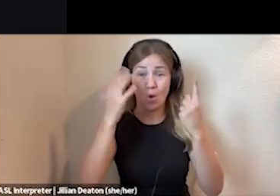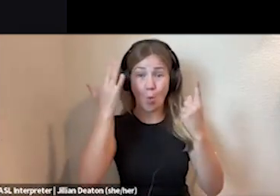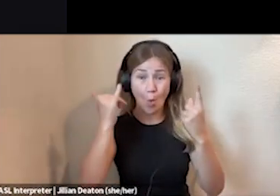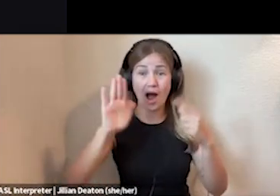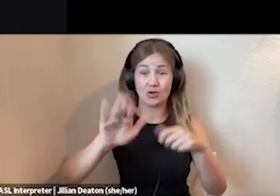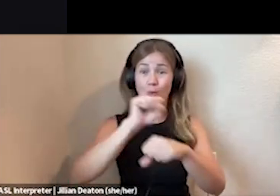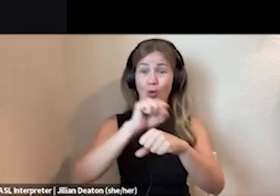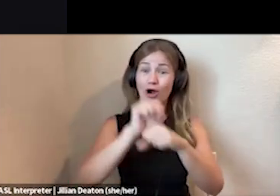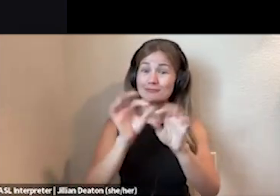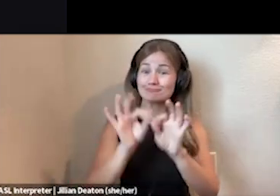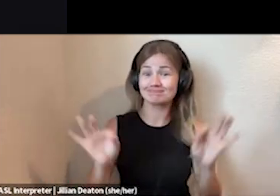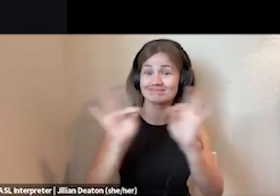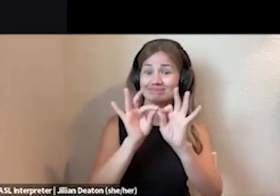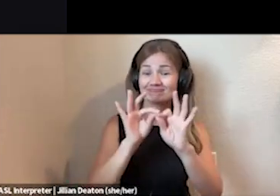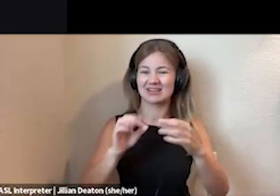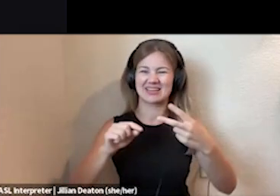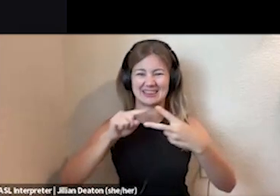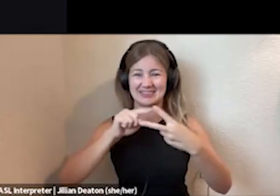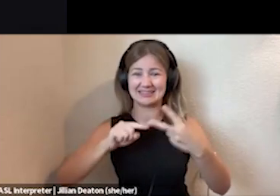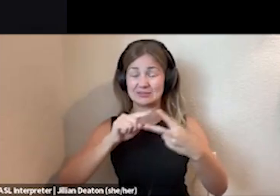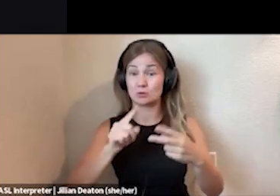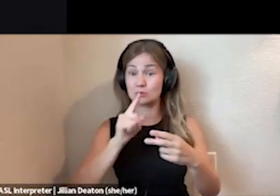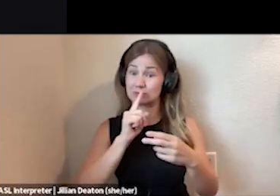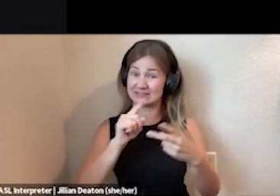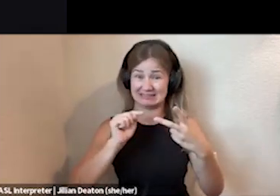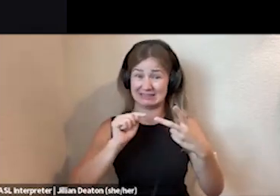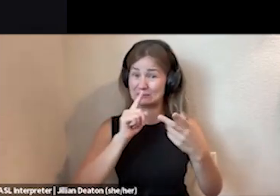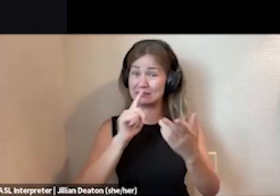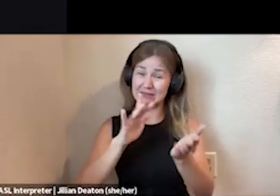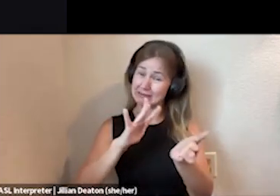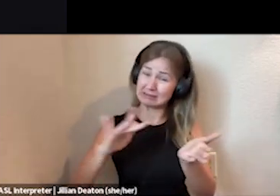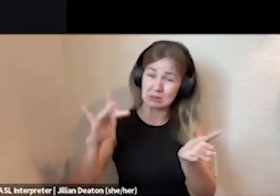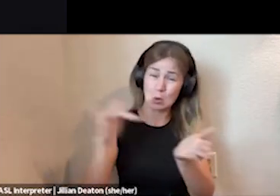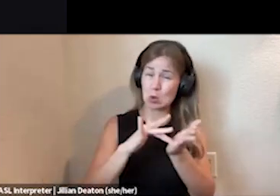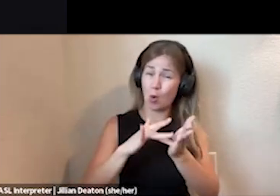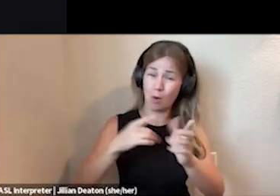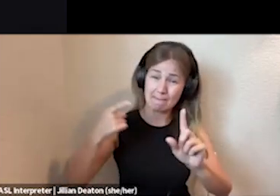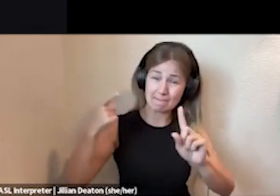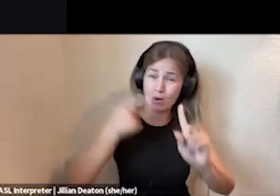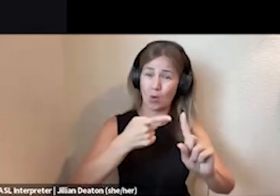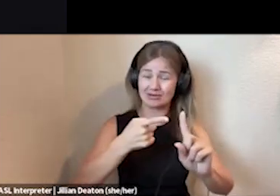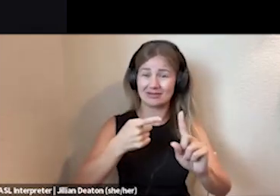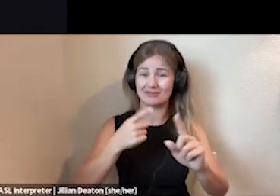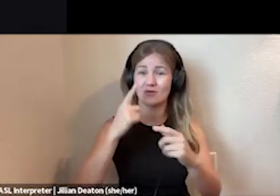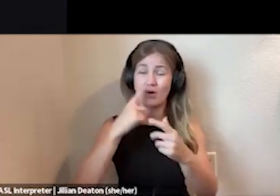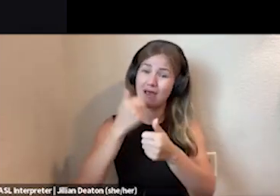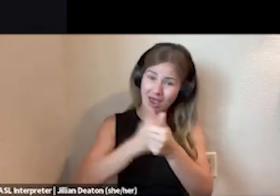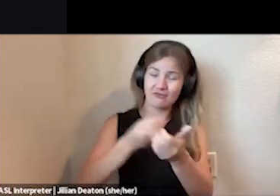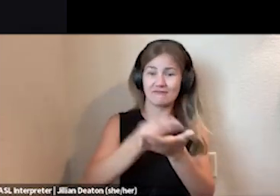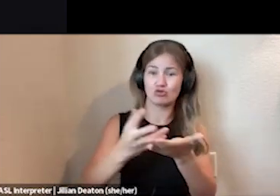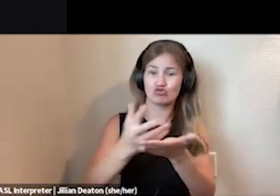extras. And to me, this is actually the core point of any fundraising system. Next slide,